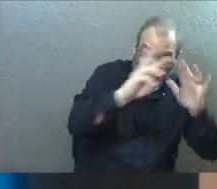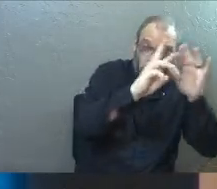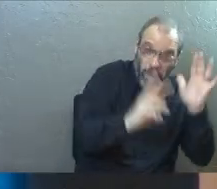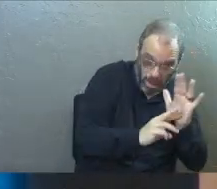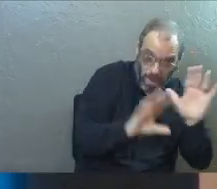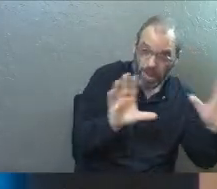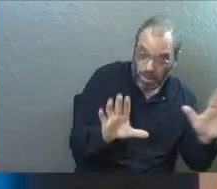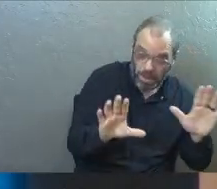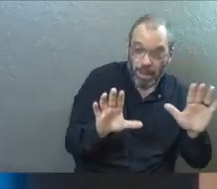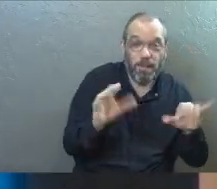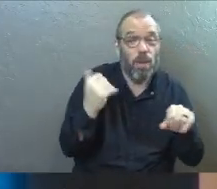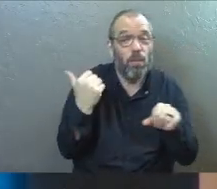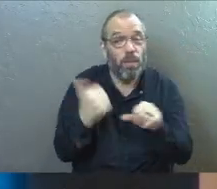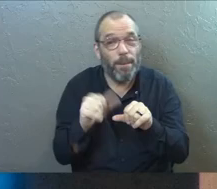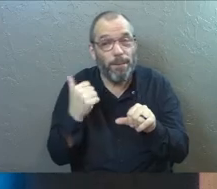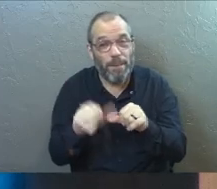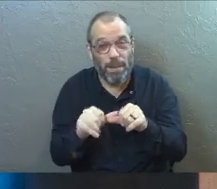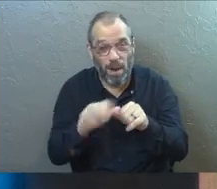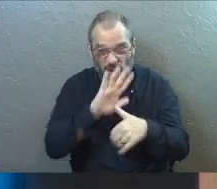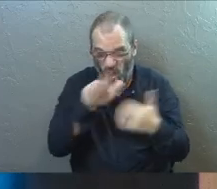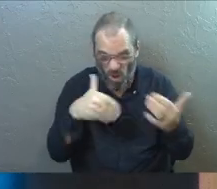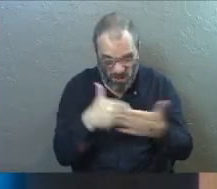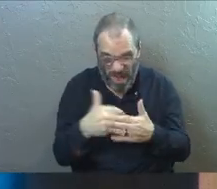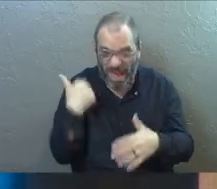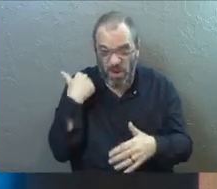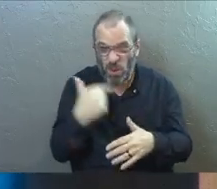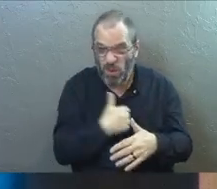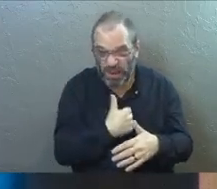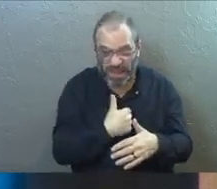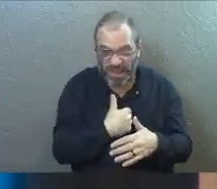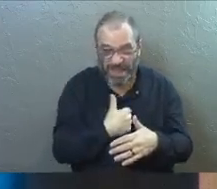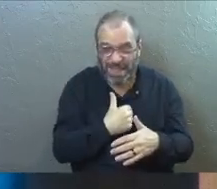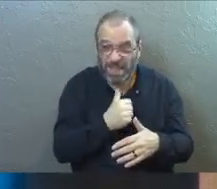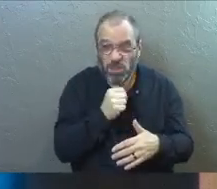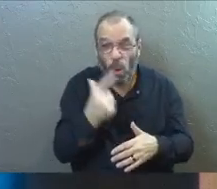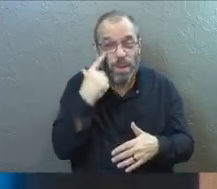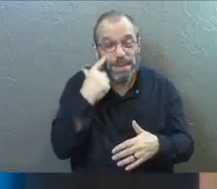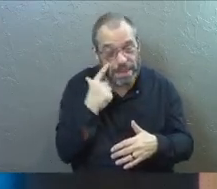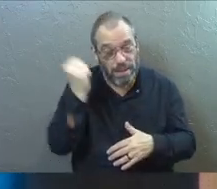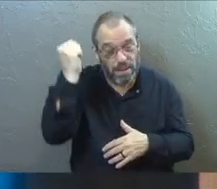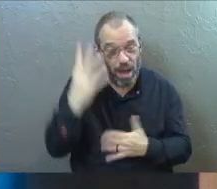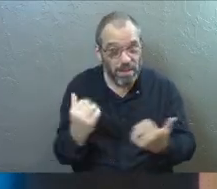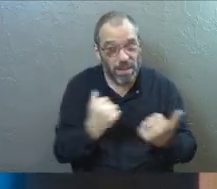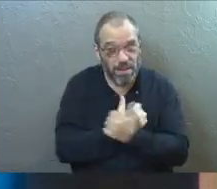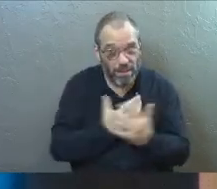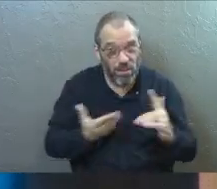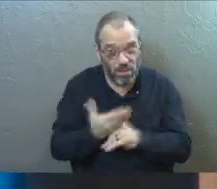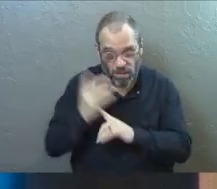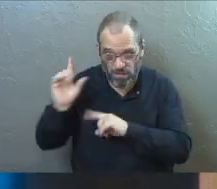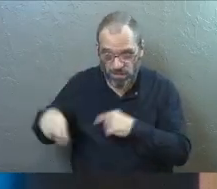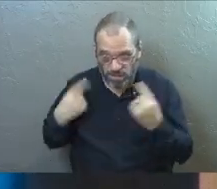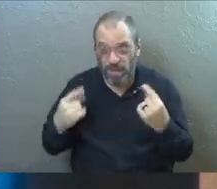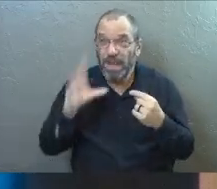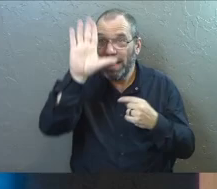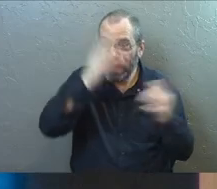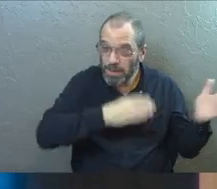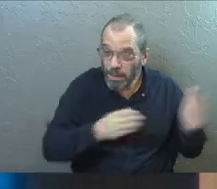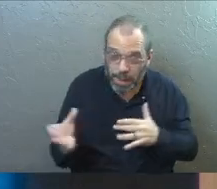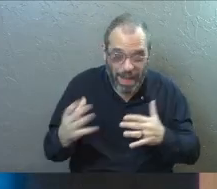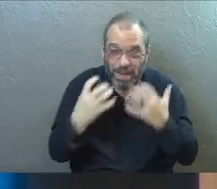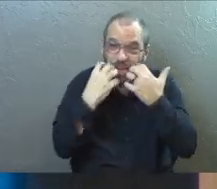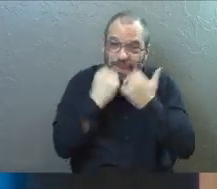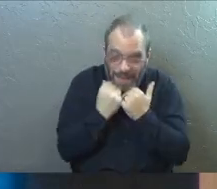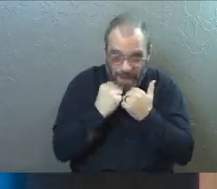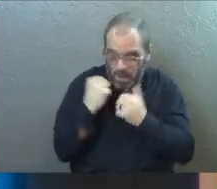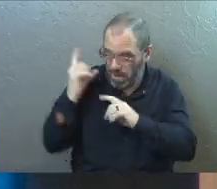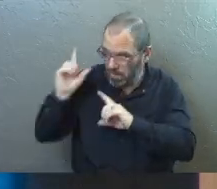He says, don't forget that in the midst of that, what you're also failing to see is the love of God all throughout it. The plan of God, his care for you